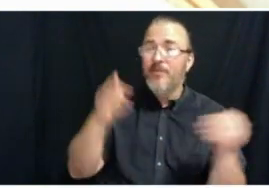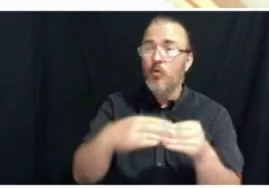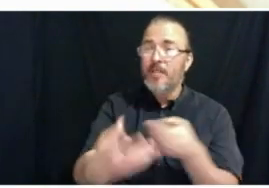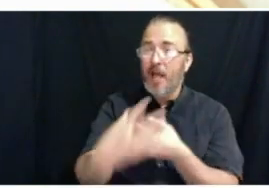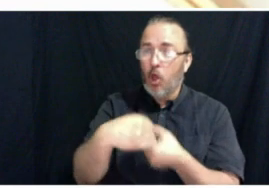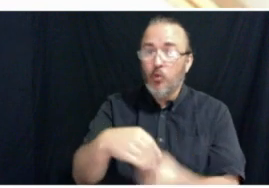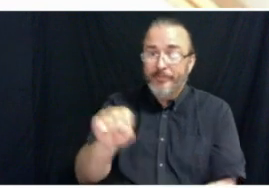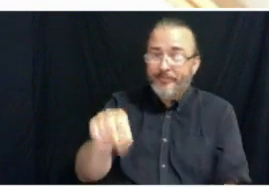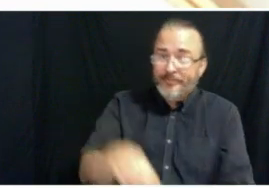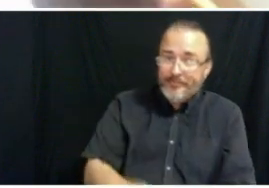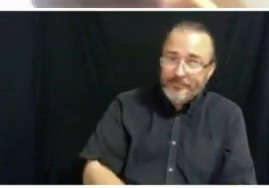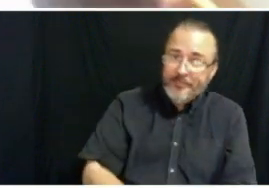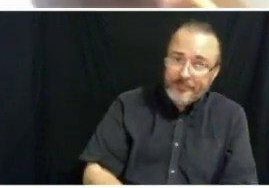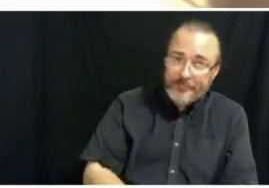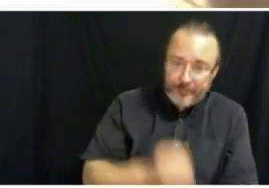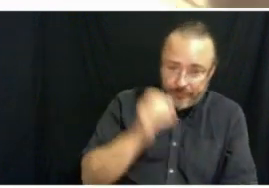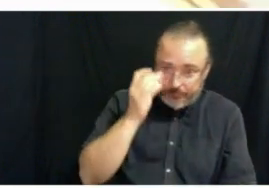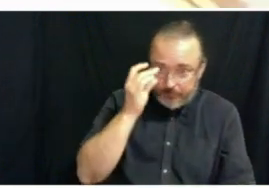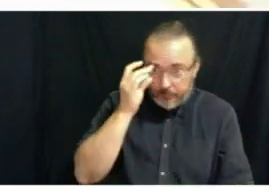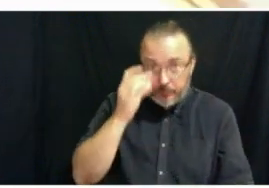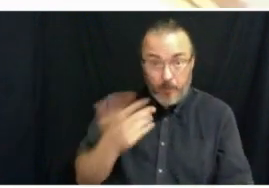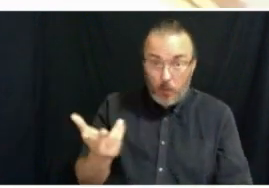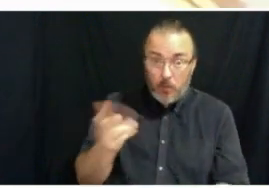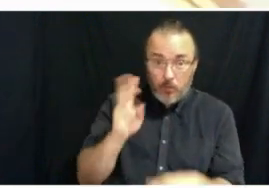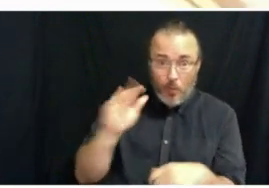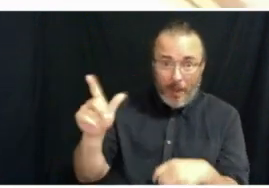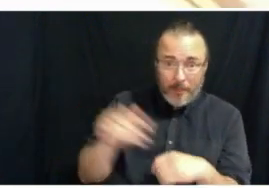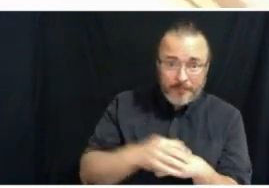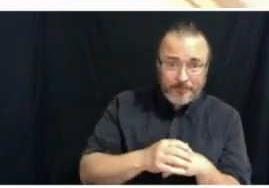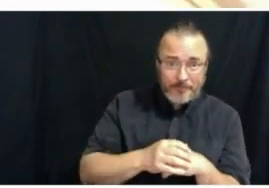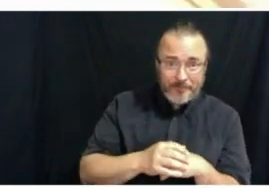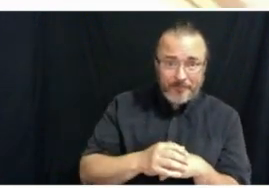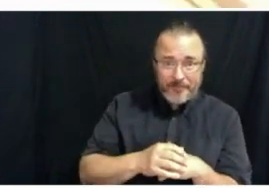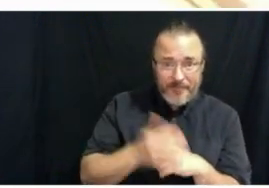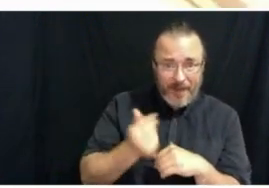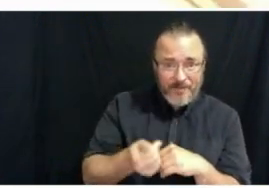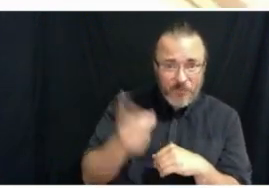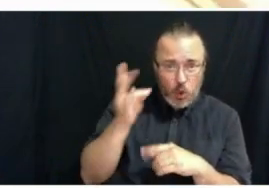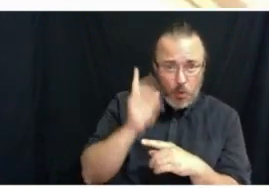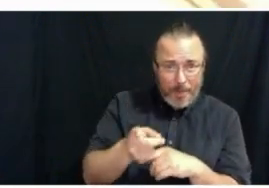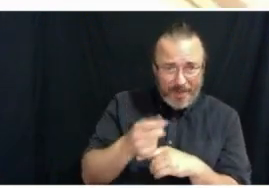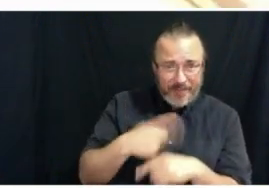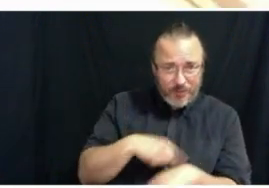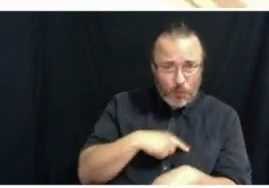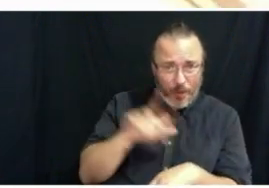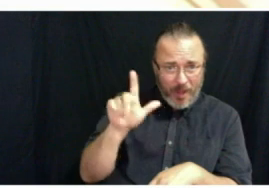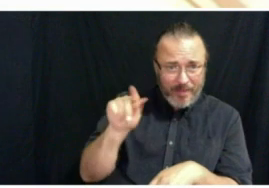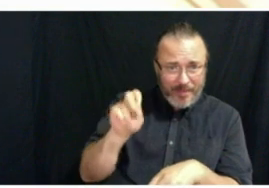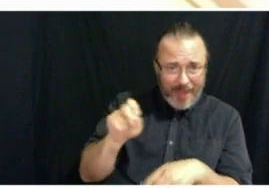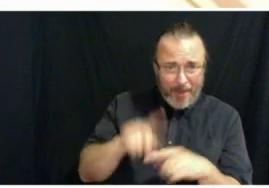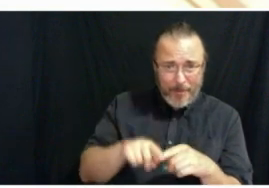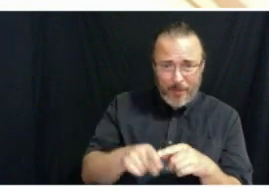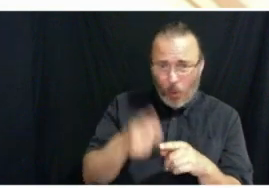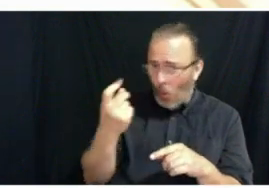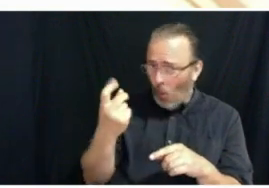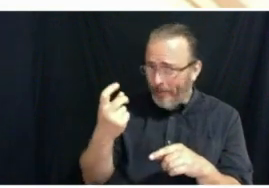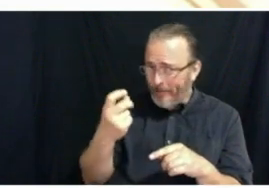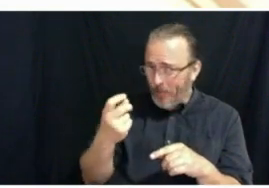So we're running just a couple of minutes over, but I do want to do one final exercise to wrap it up.